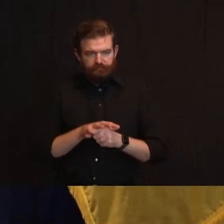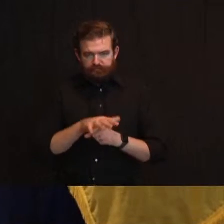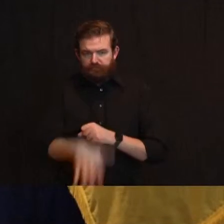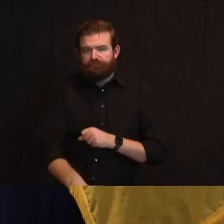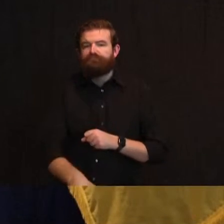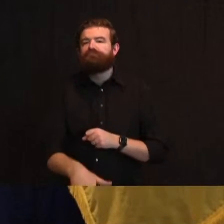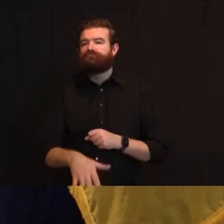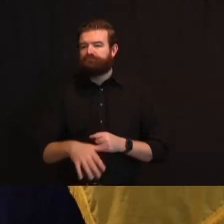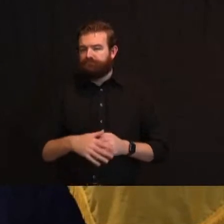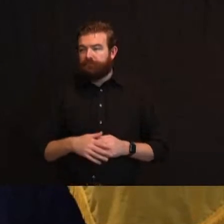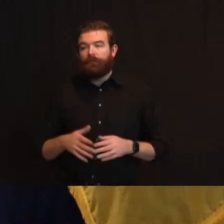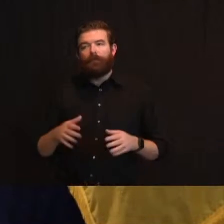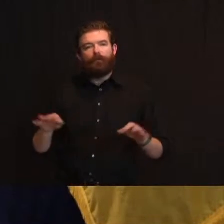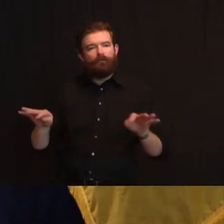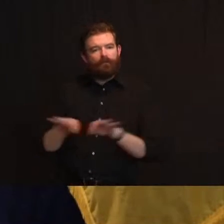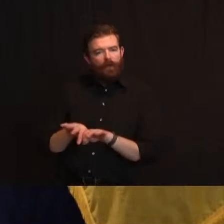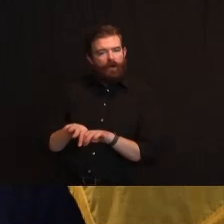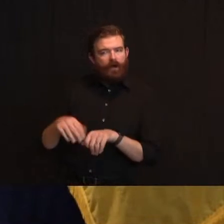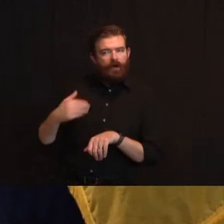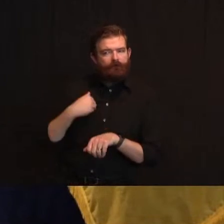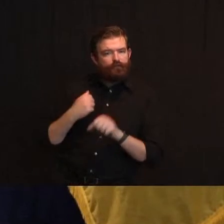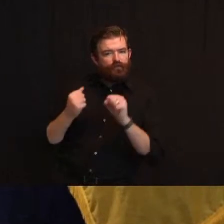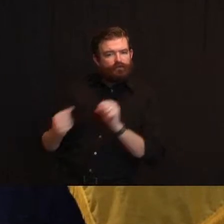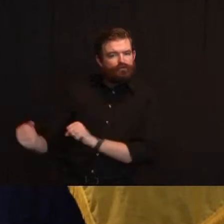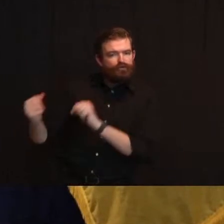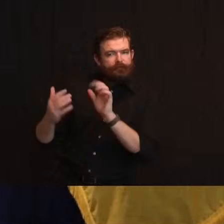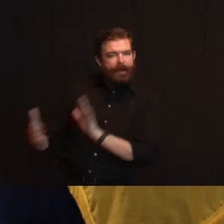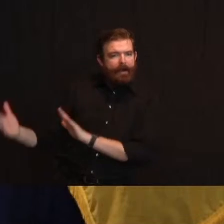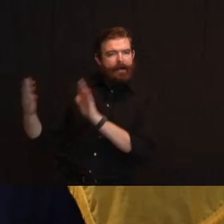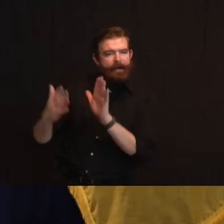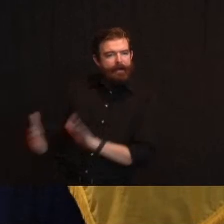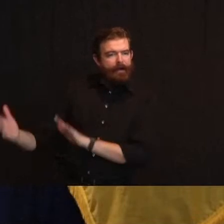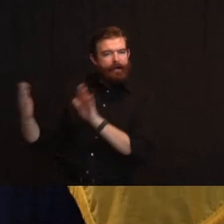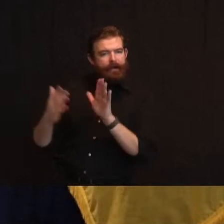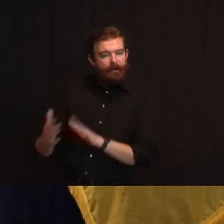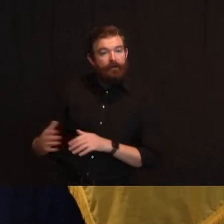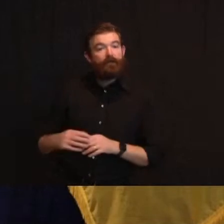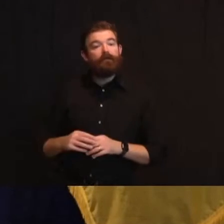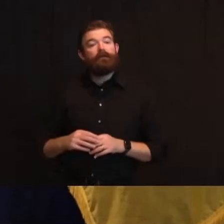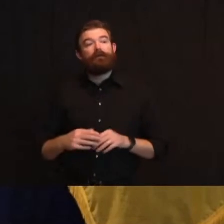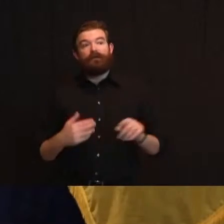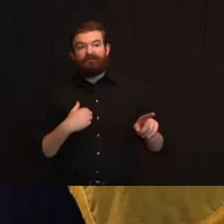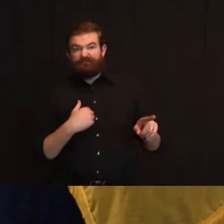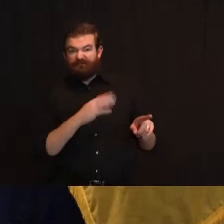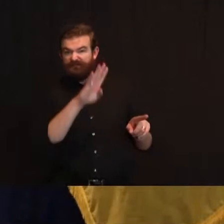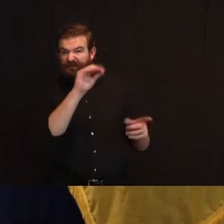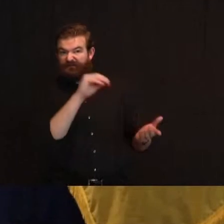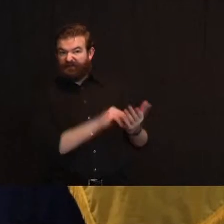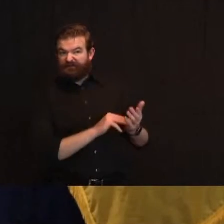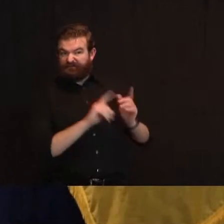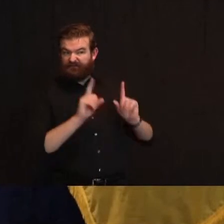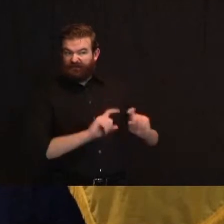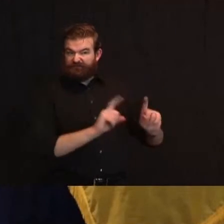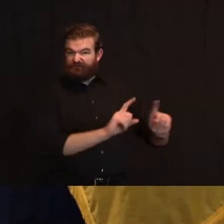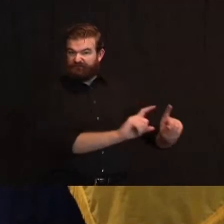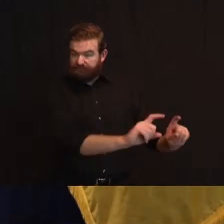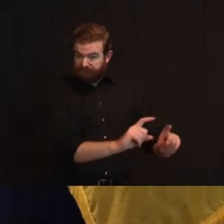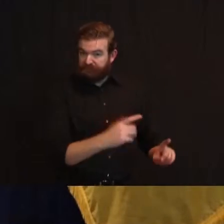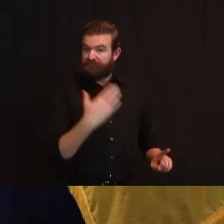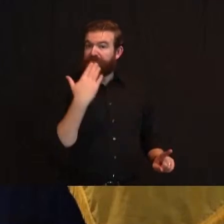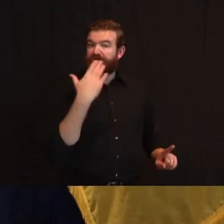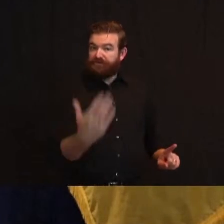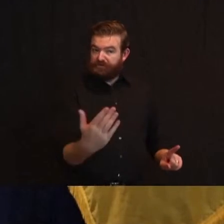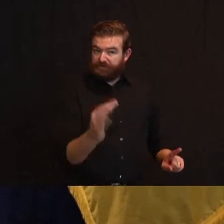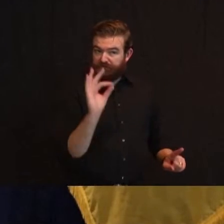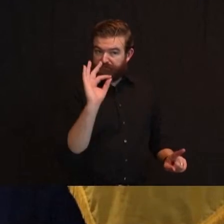we're reporting on a single day. But the one shortage that you've been very concerned about is healthcare workers. So there was both good news and bad